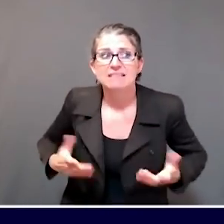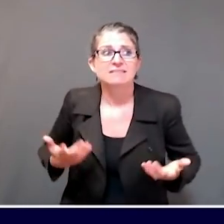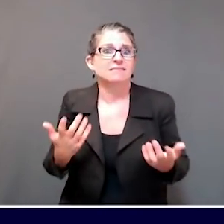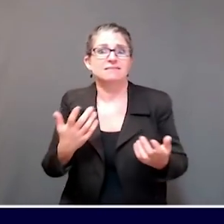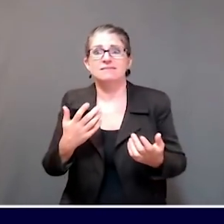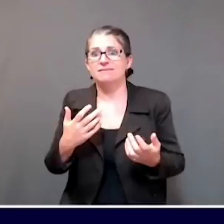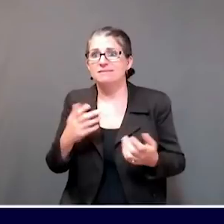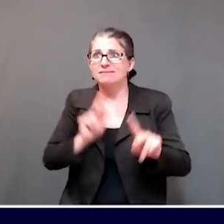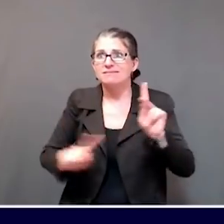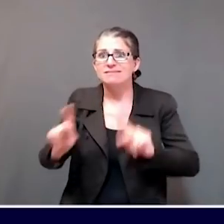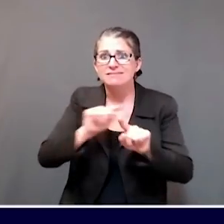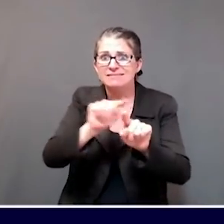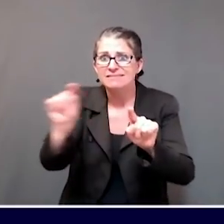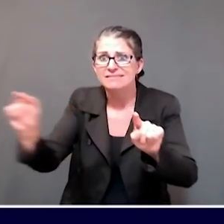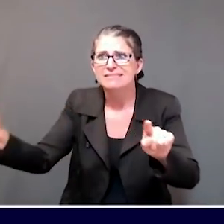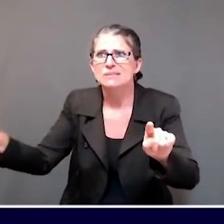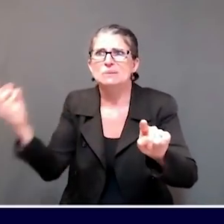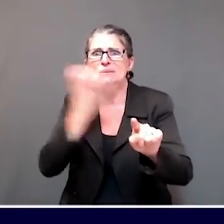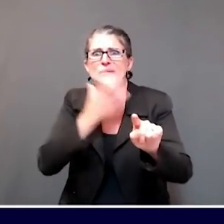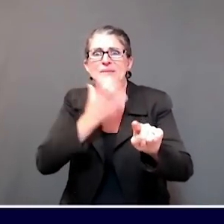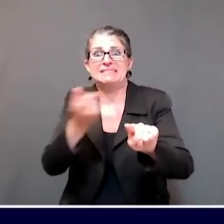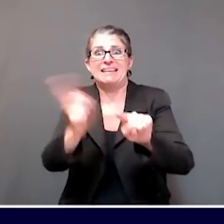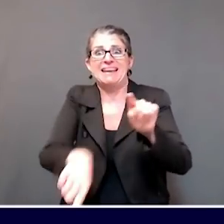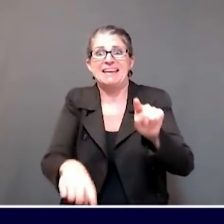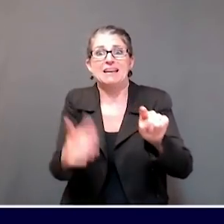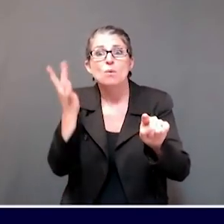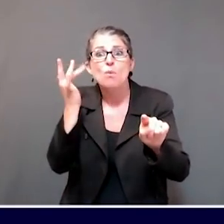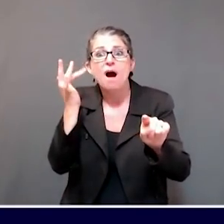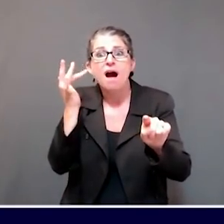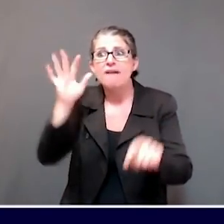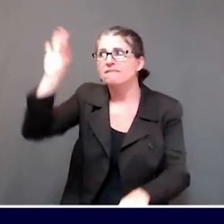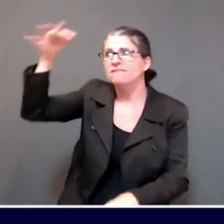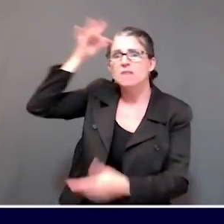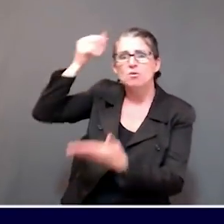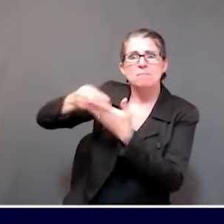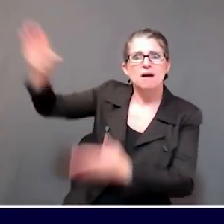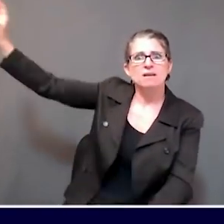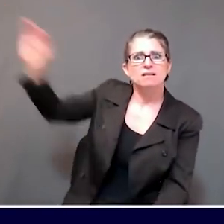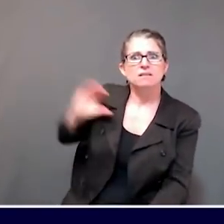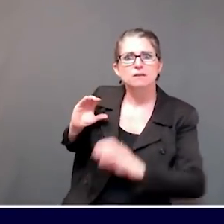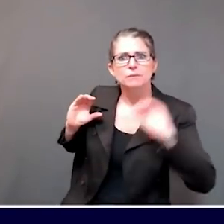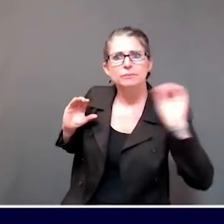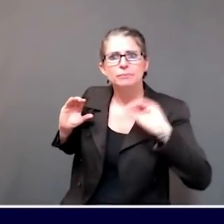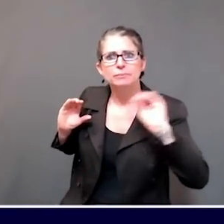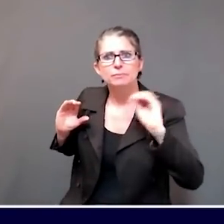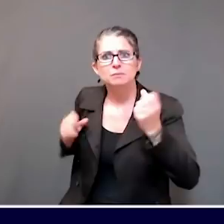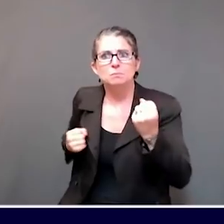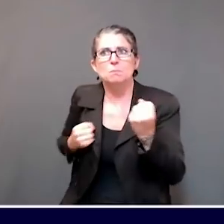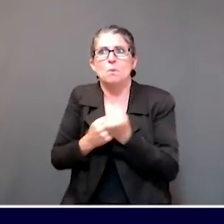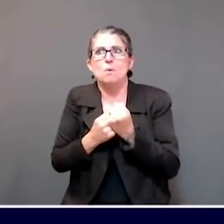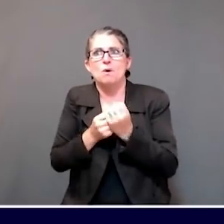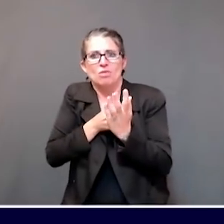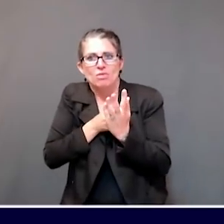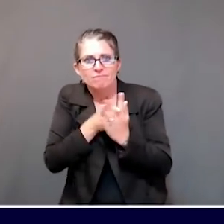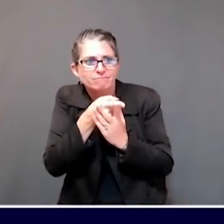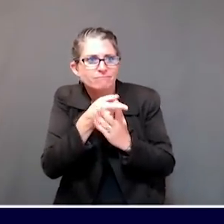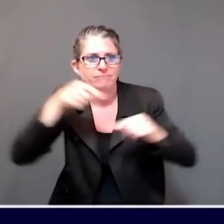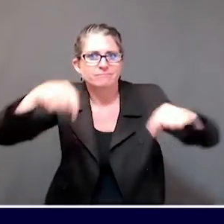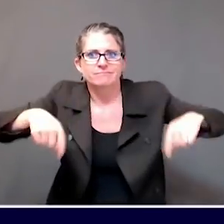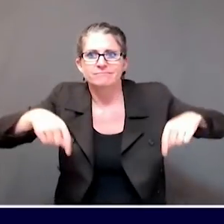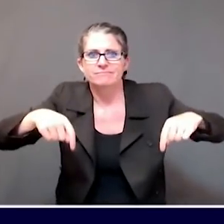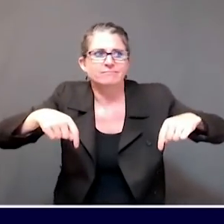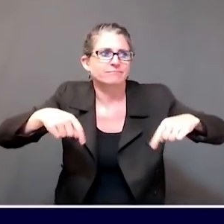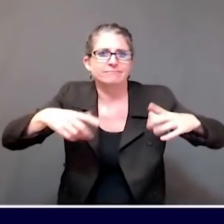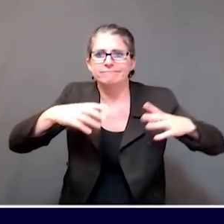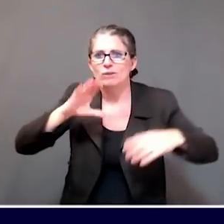these services if any of these organizations cut back or shut down altogether? And will the state be providing them with